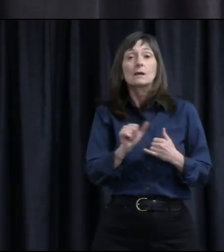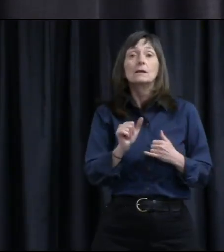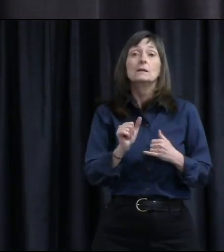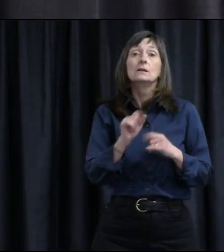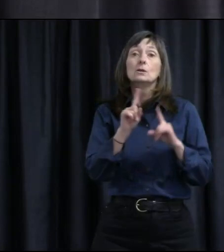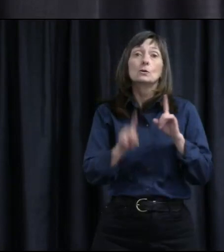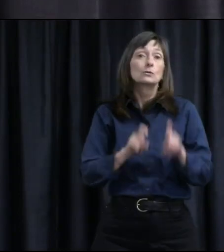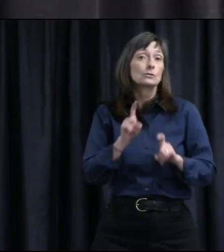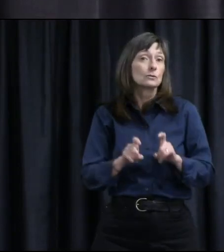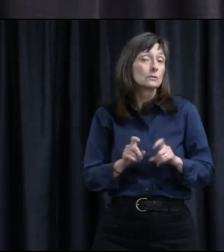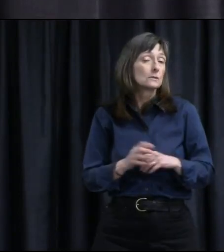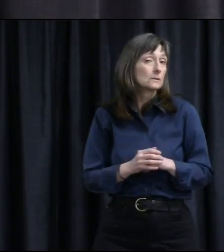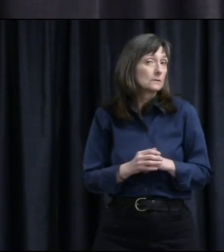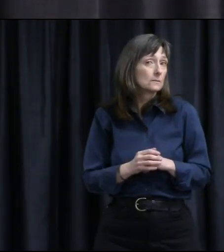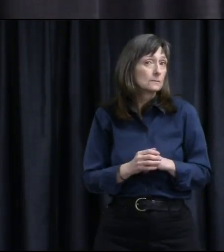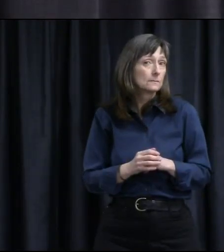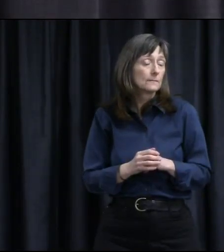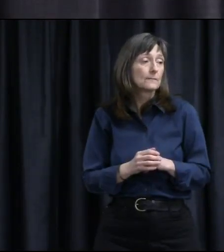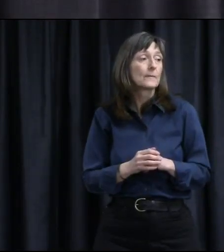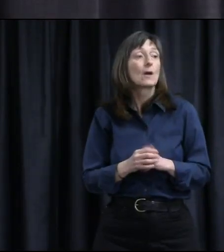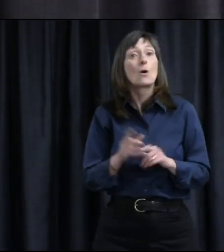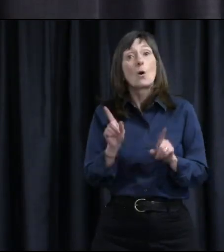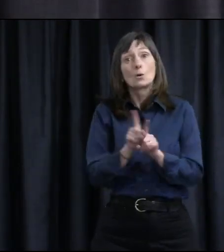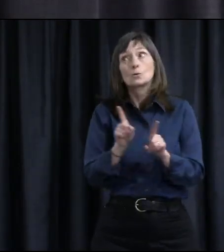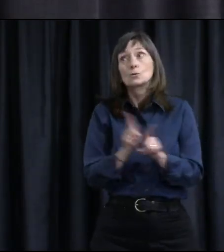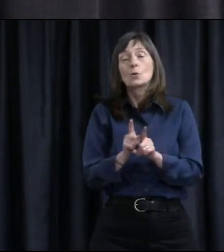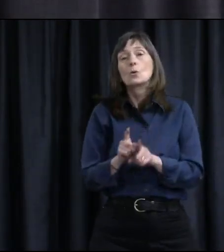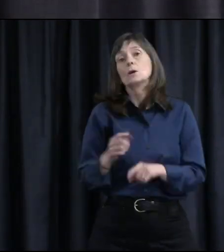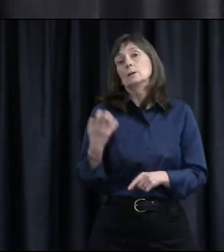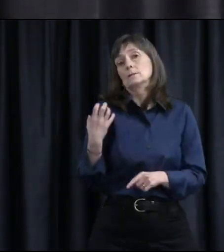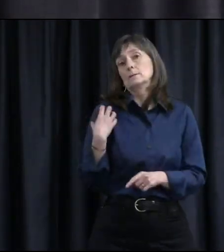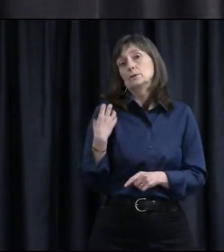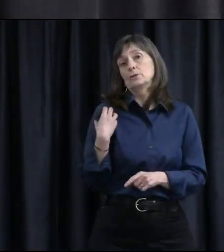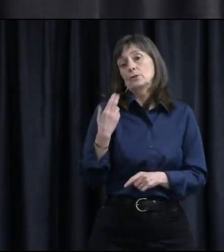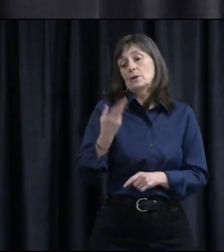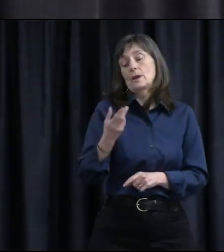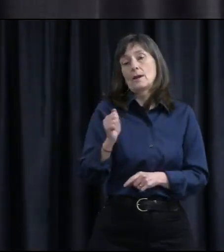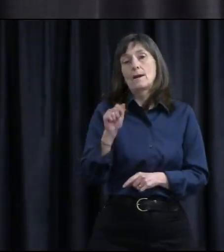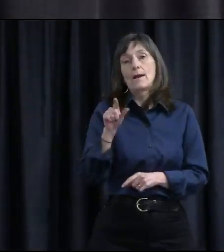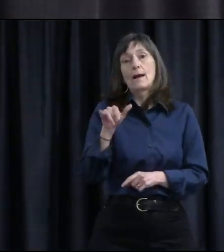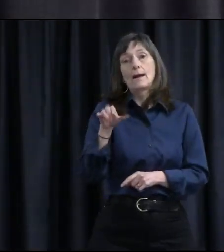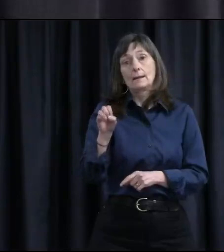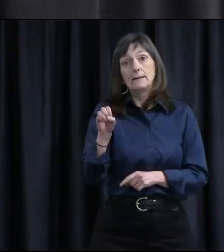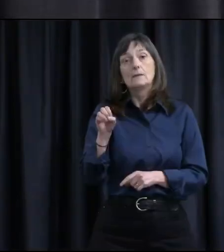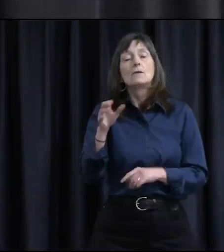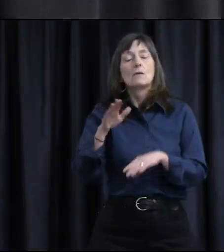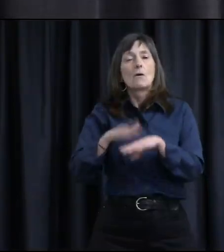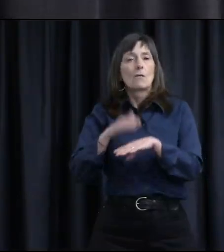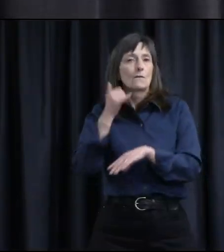and the Minister Hagee is also available remotely.